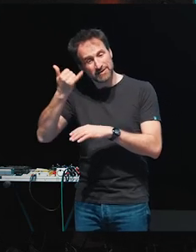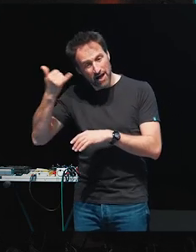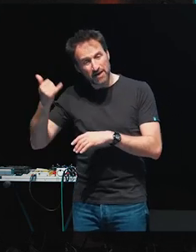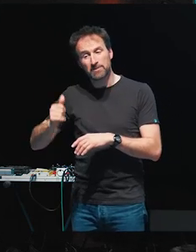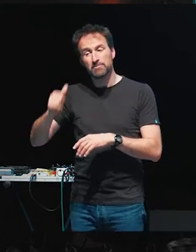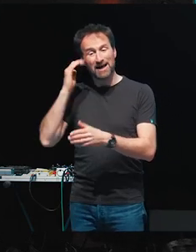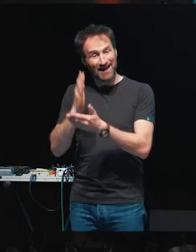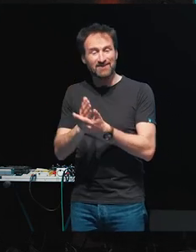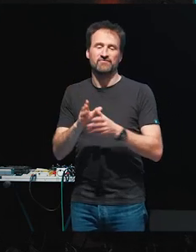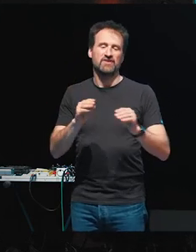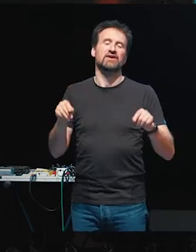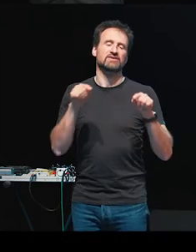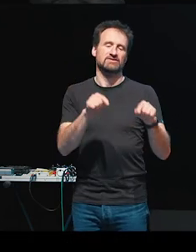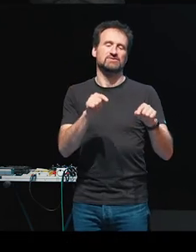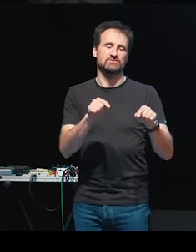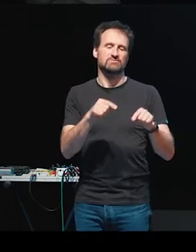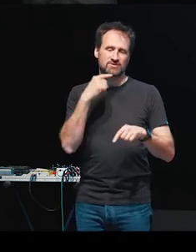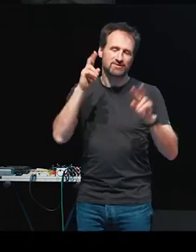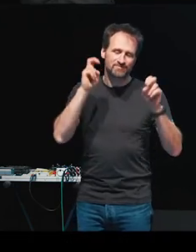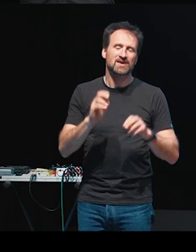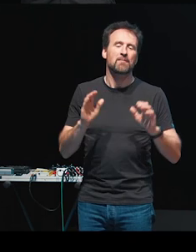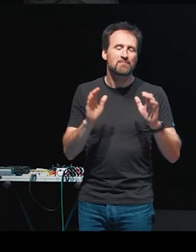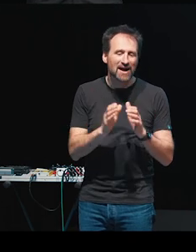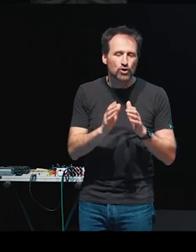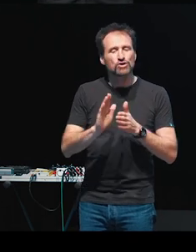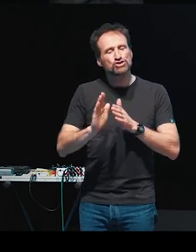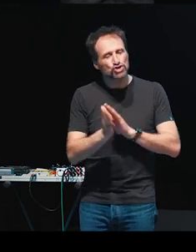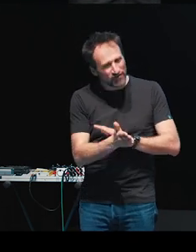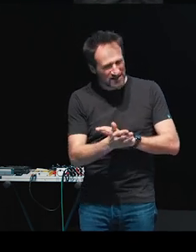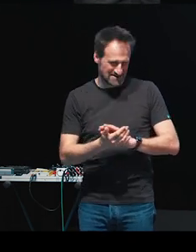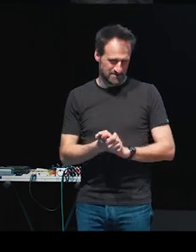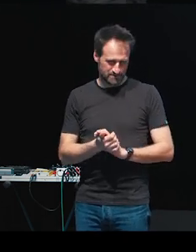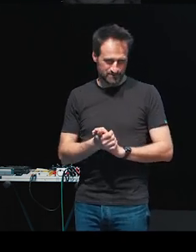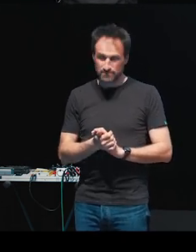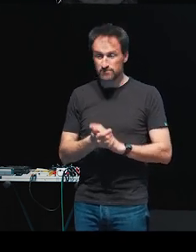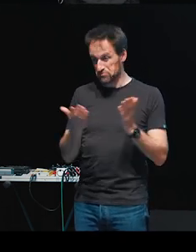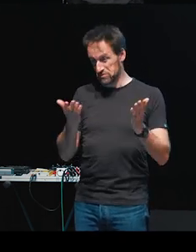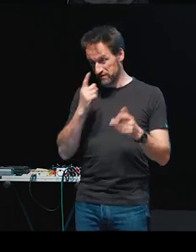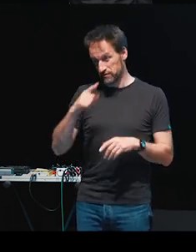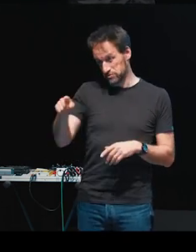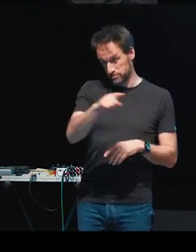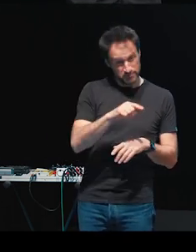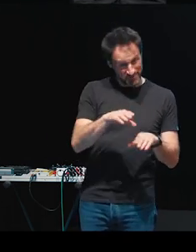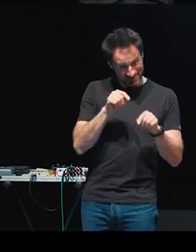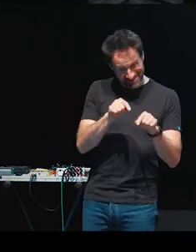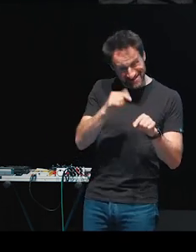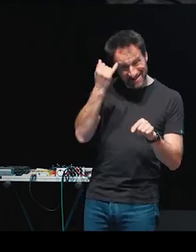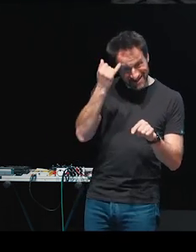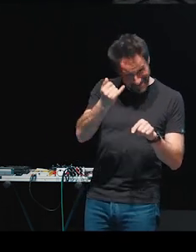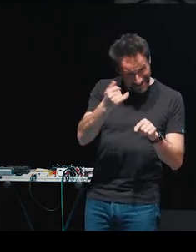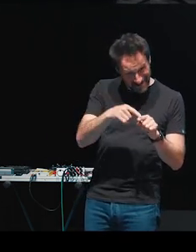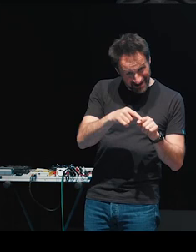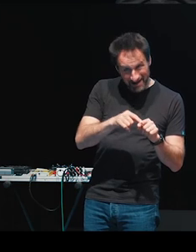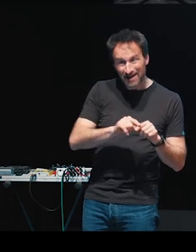quite heavily. They are calling it microservices. If you would take this idea into the world